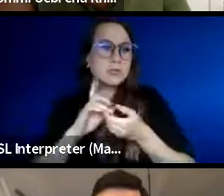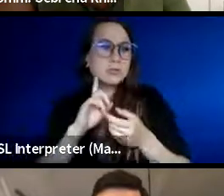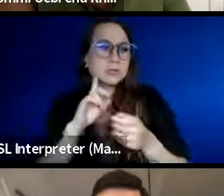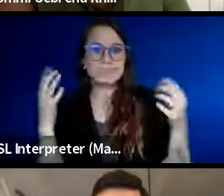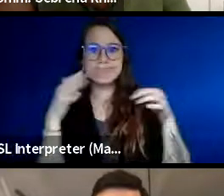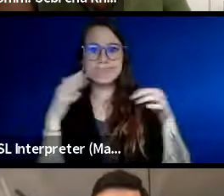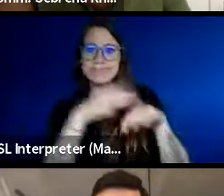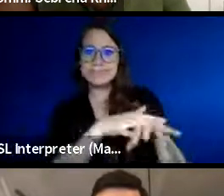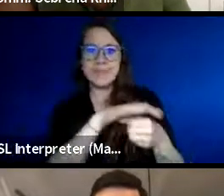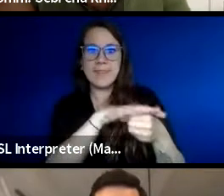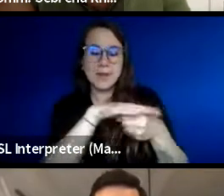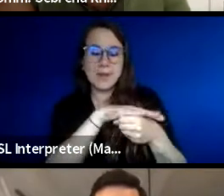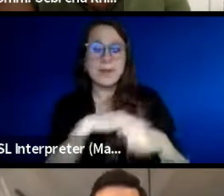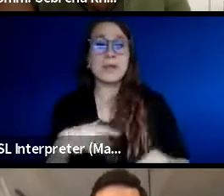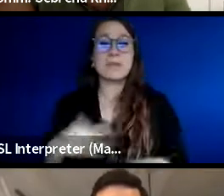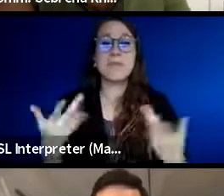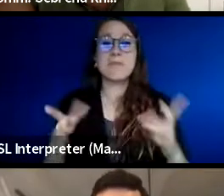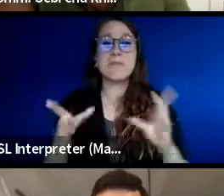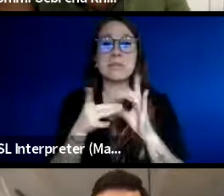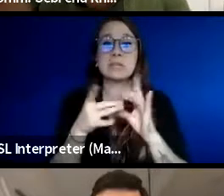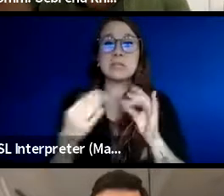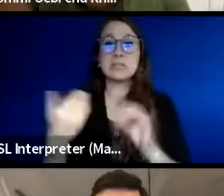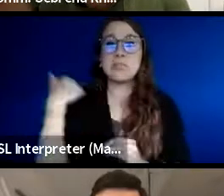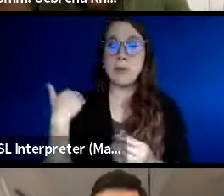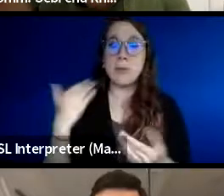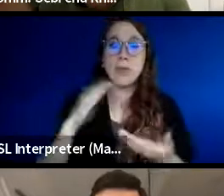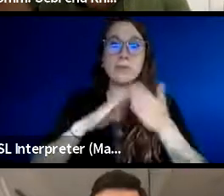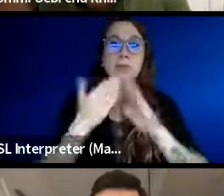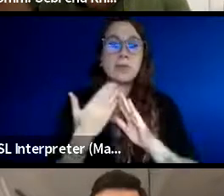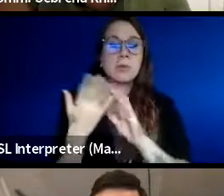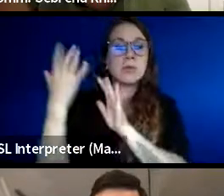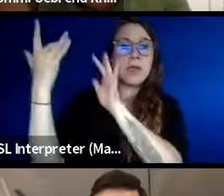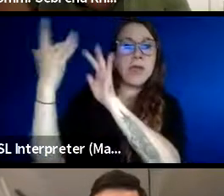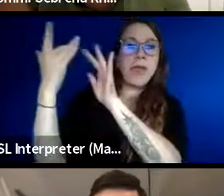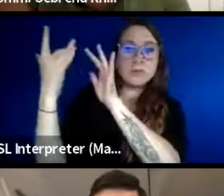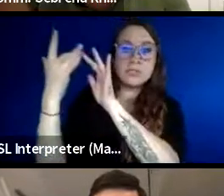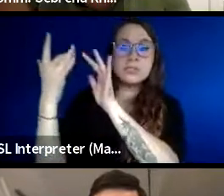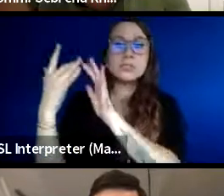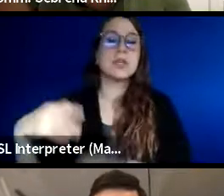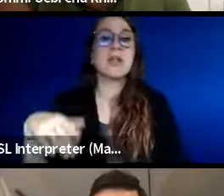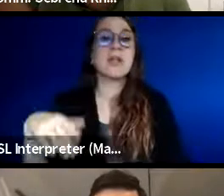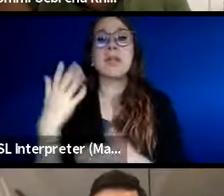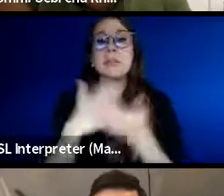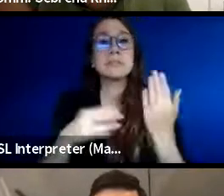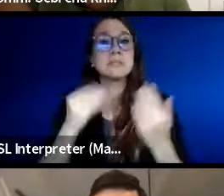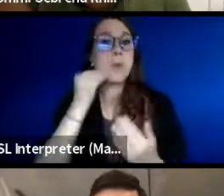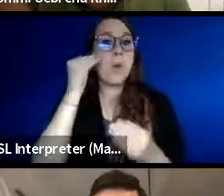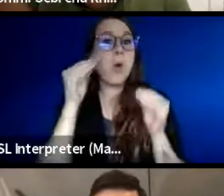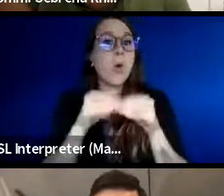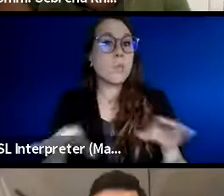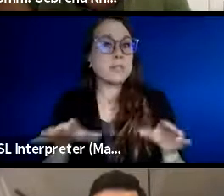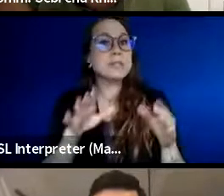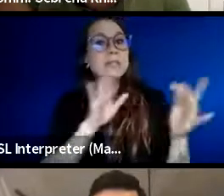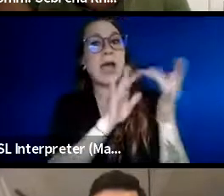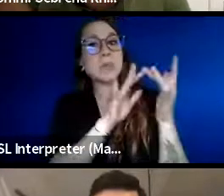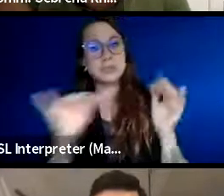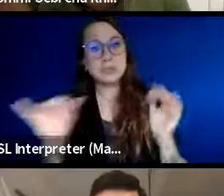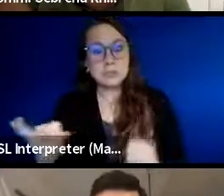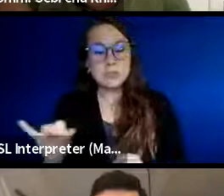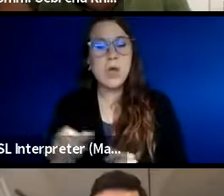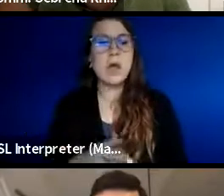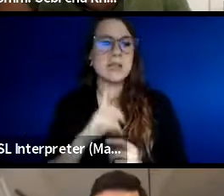guys at prior meetings, we have community outreach officers doing functions there. But we also have homeless outreach officers, which kind of gives us a direct